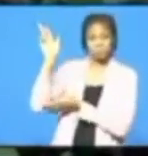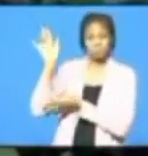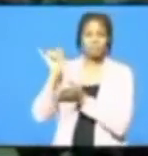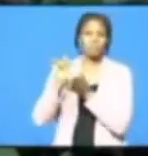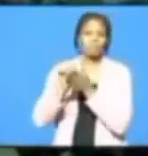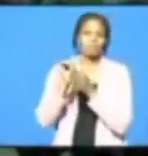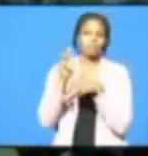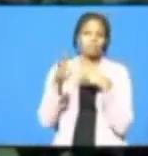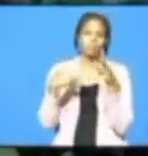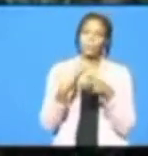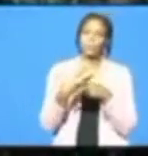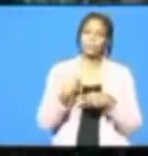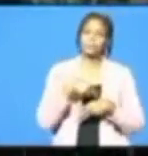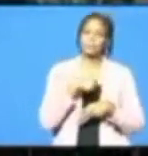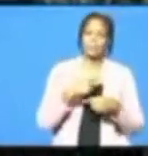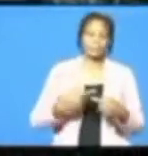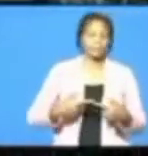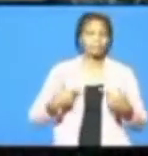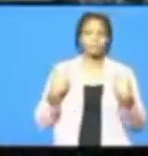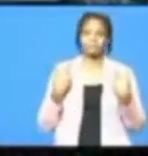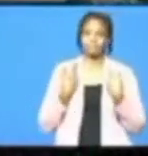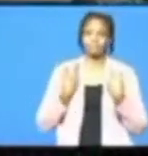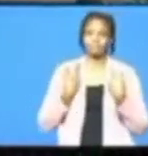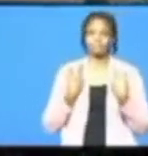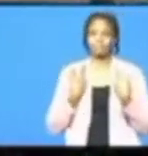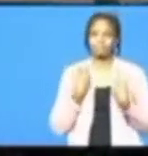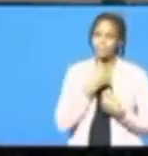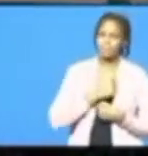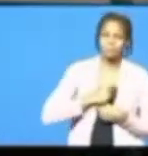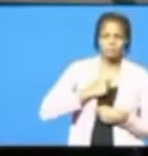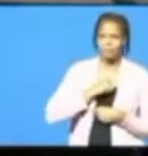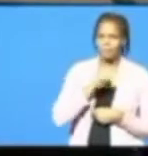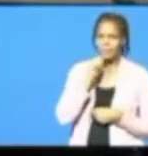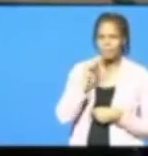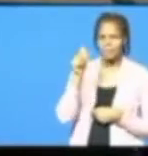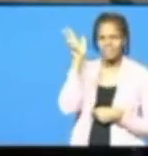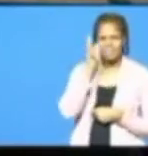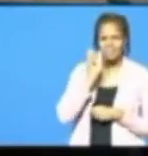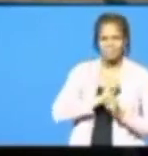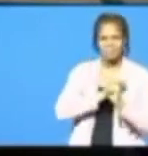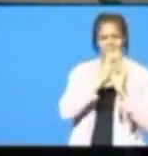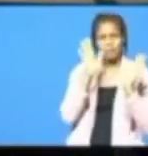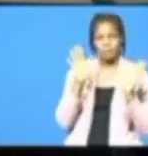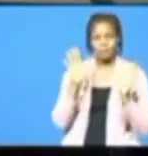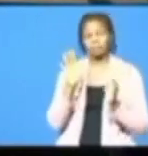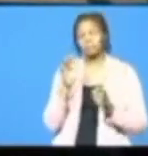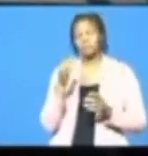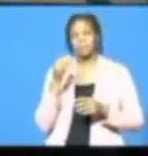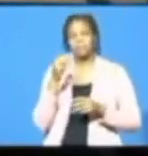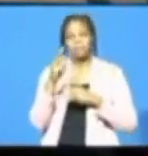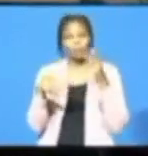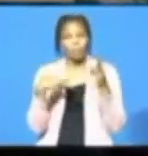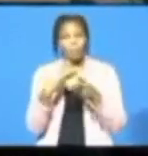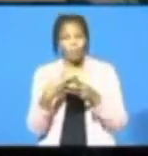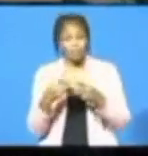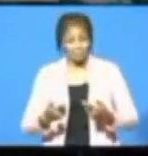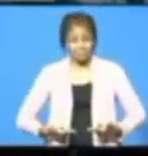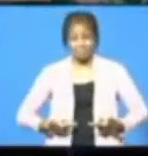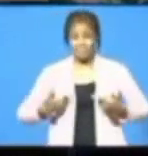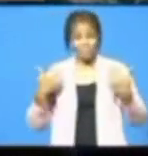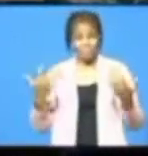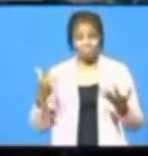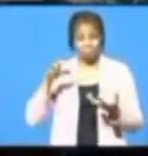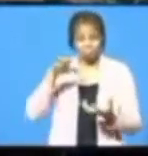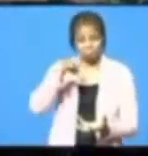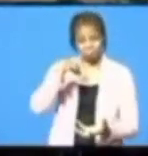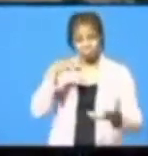in. That's the world that we are living in. It's an upside down world. It's a world